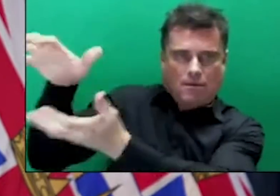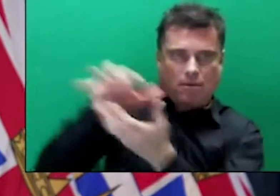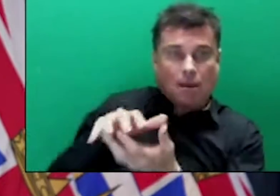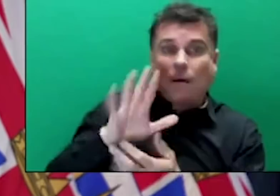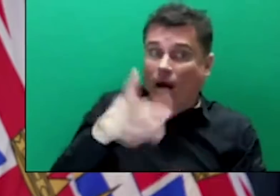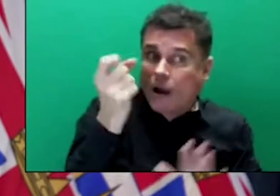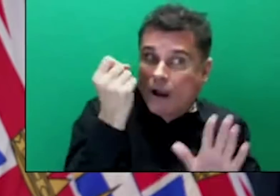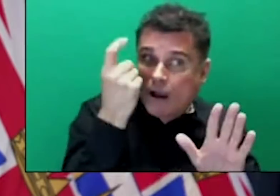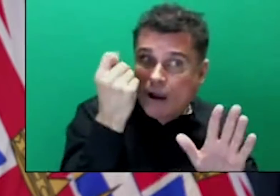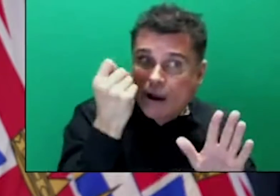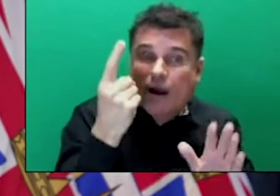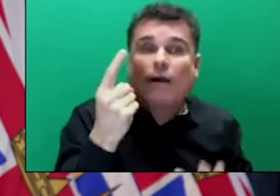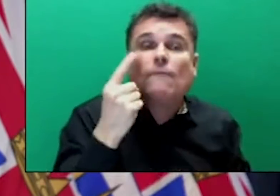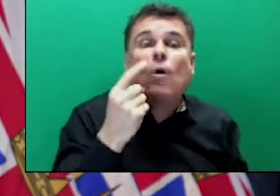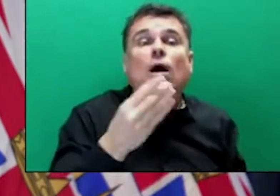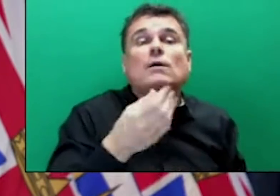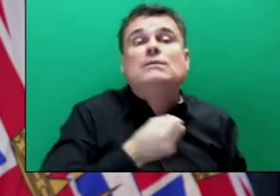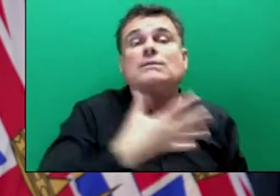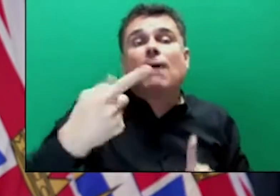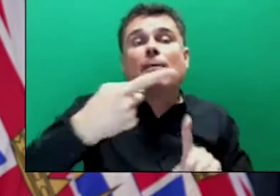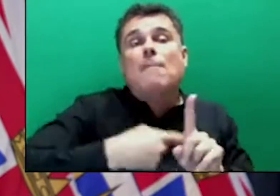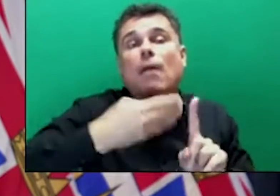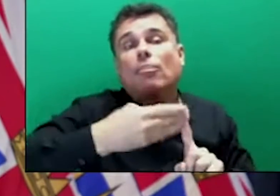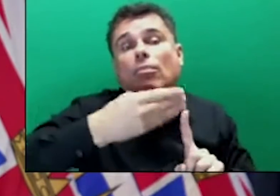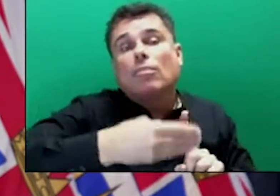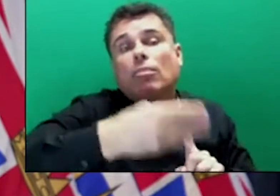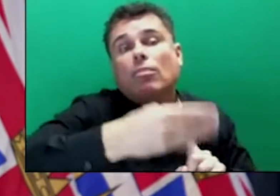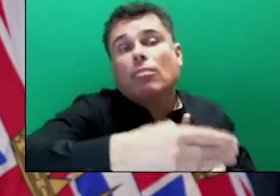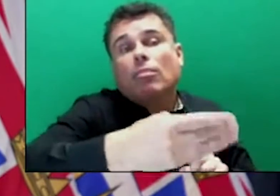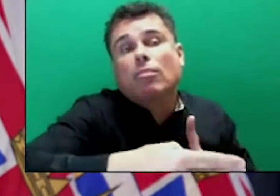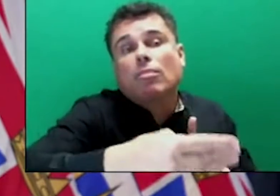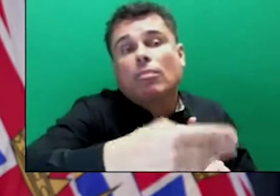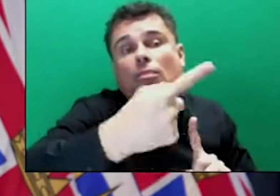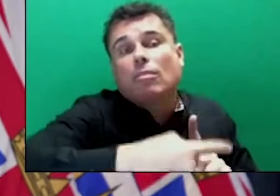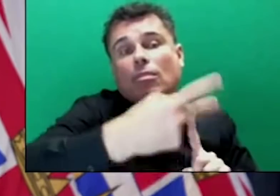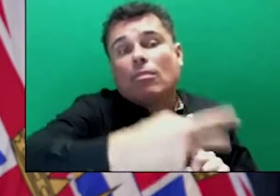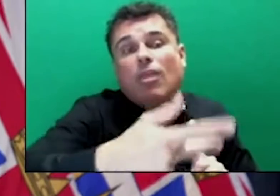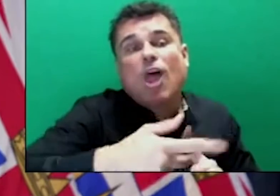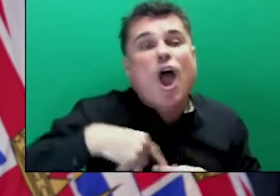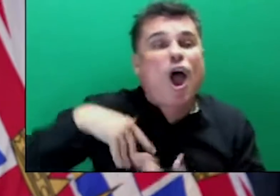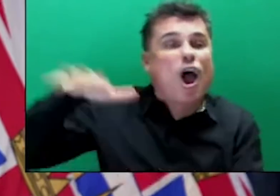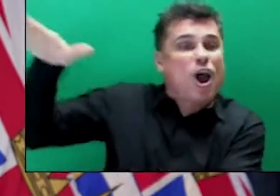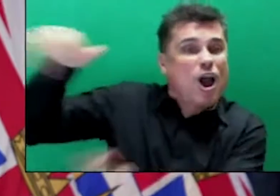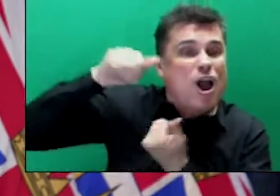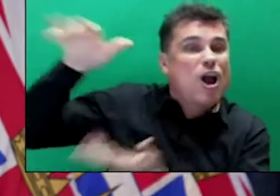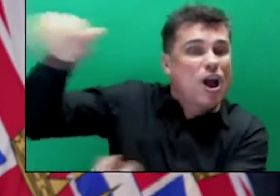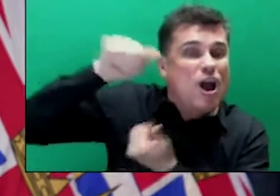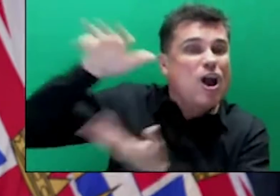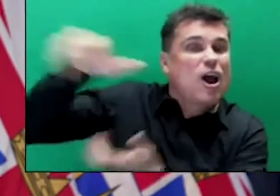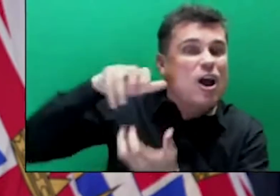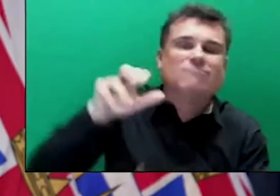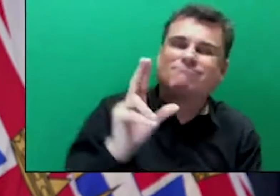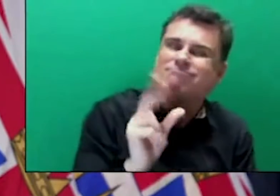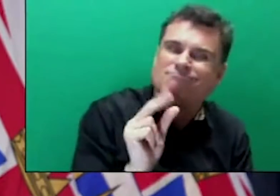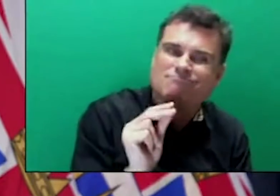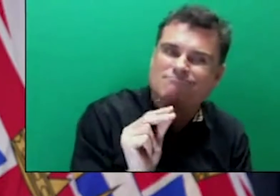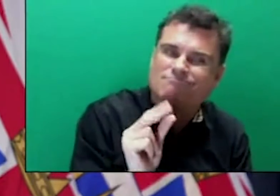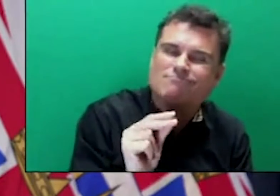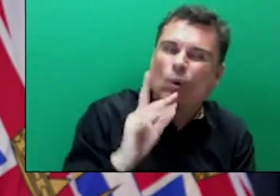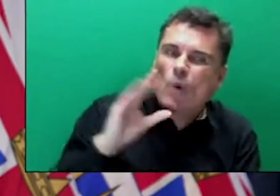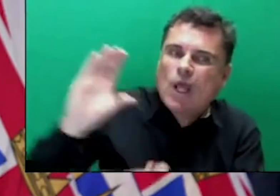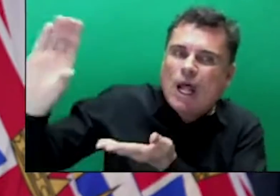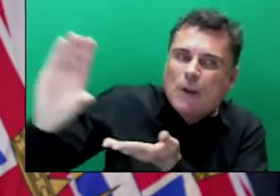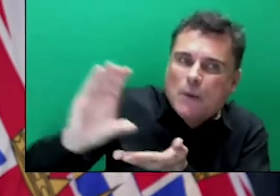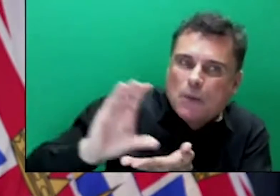community transmission. So that's why we all have to be continuing to follow our COVID safety plans. But we will be able